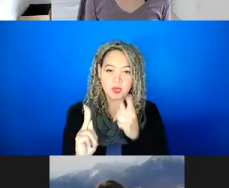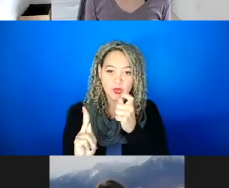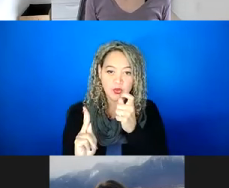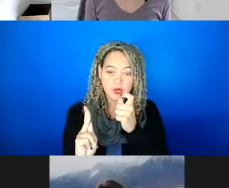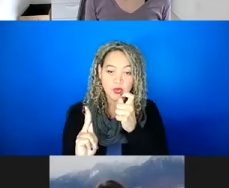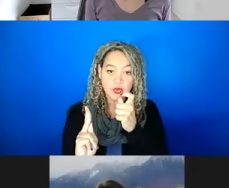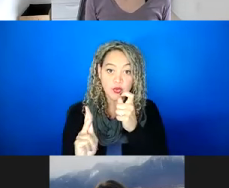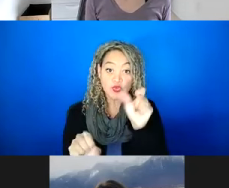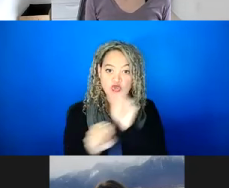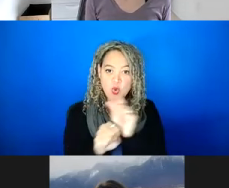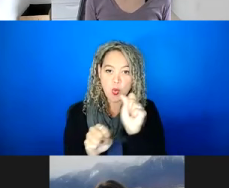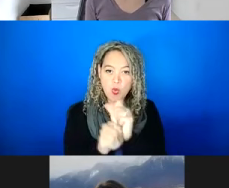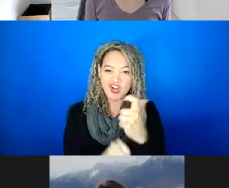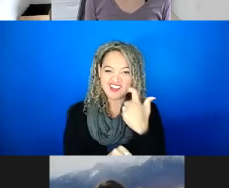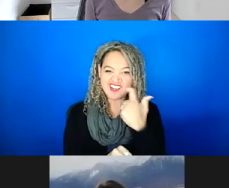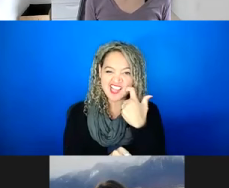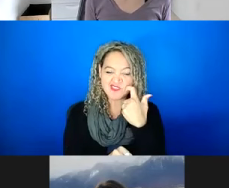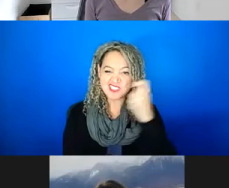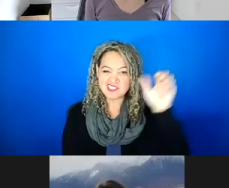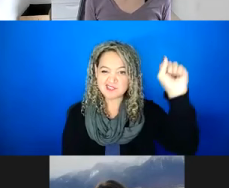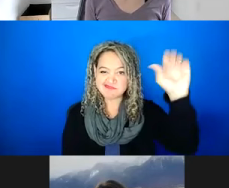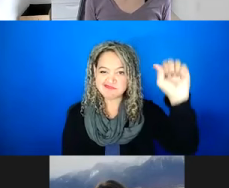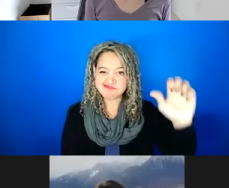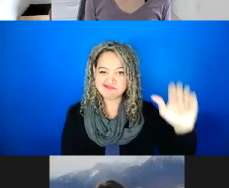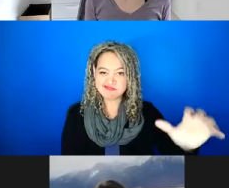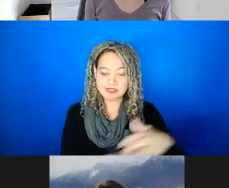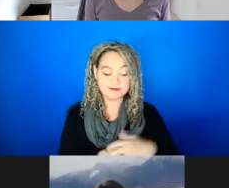whose work I just described to you,